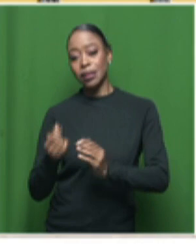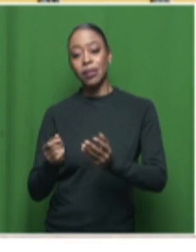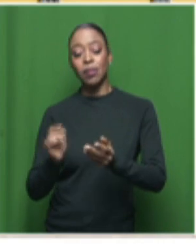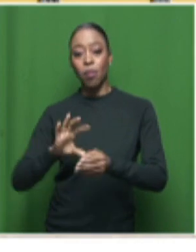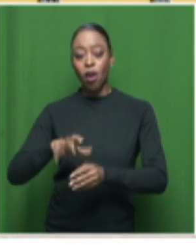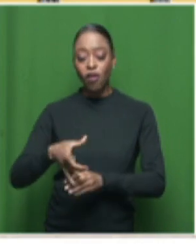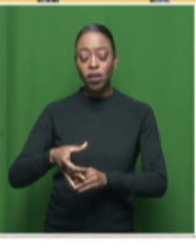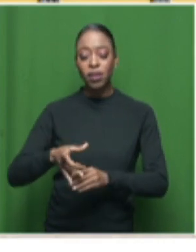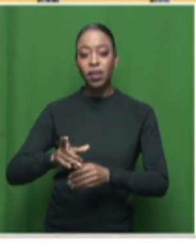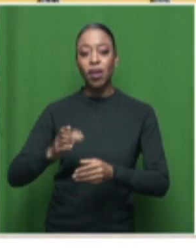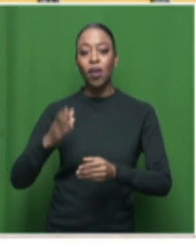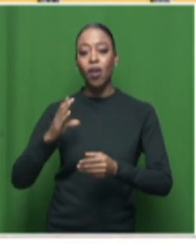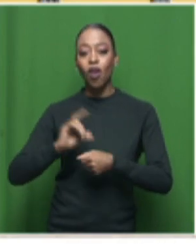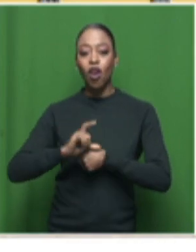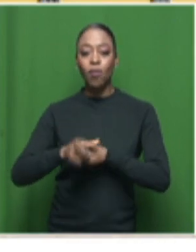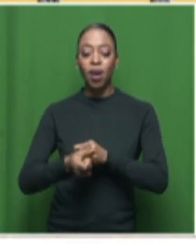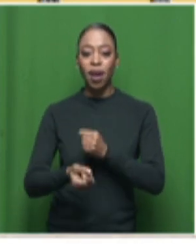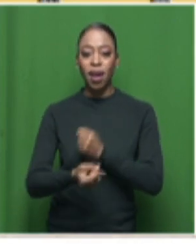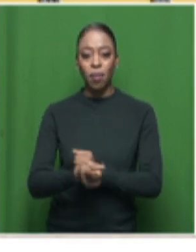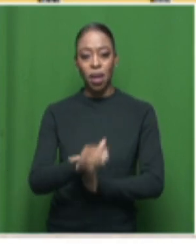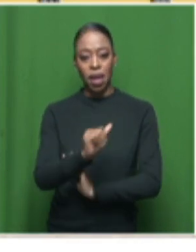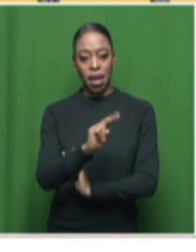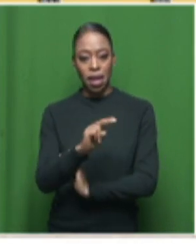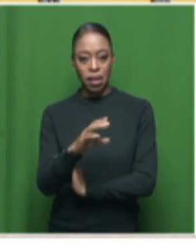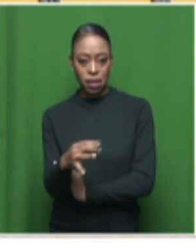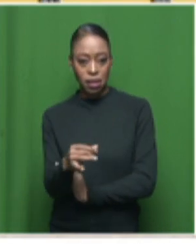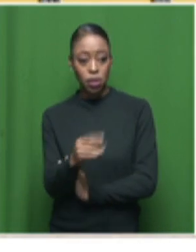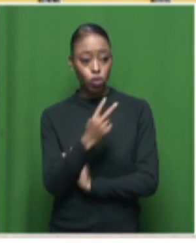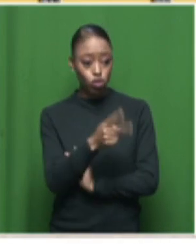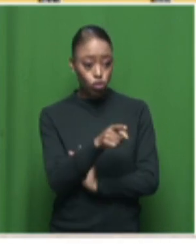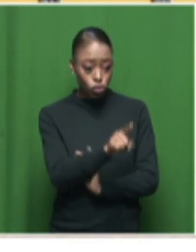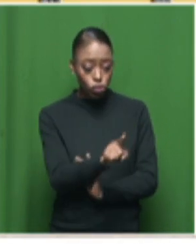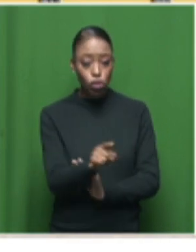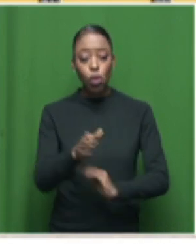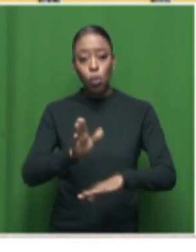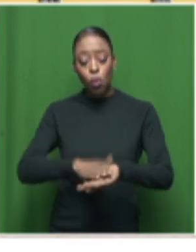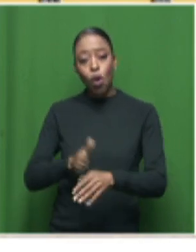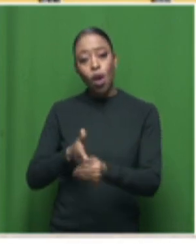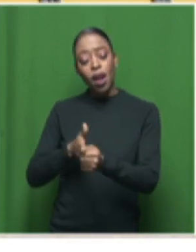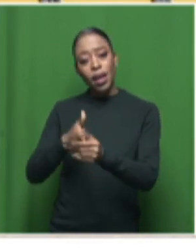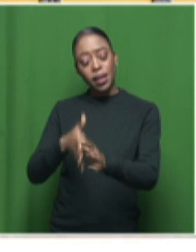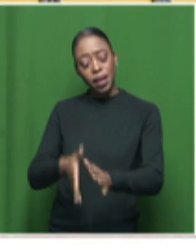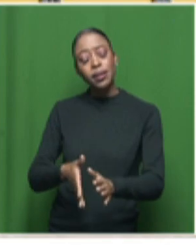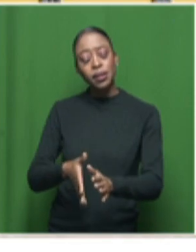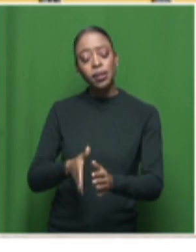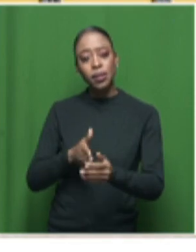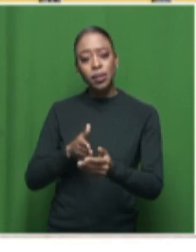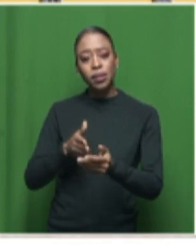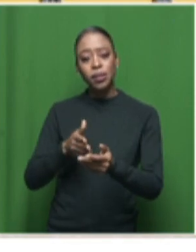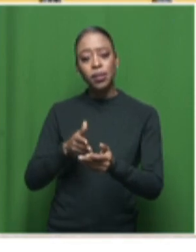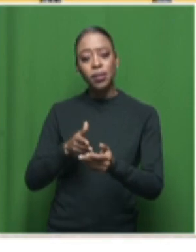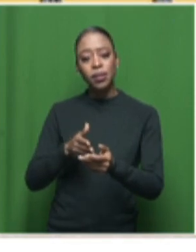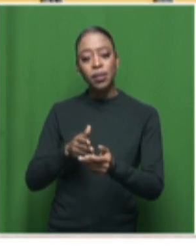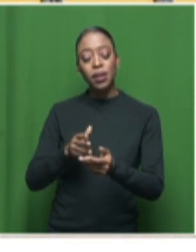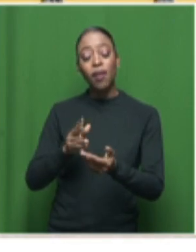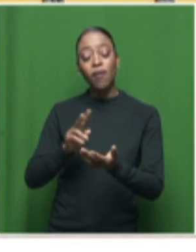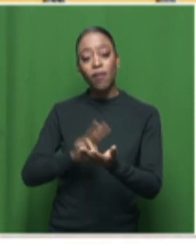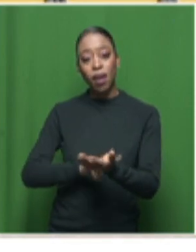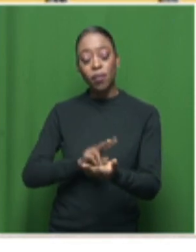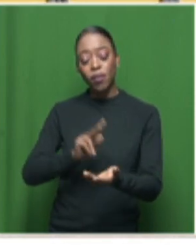ANC provincial conference, where we saw him and other leaders in the PEC leading, Bembe being the